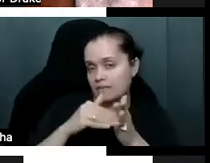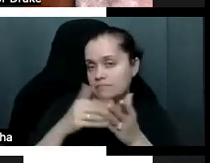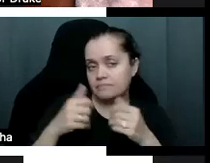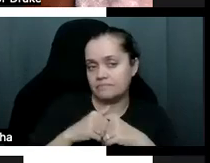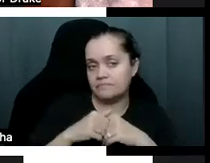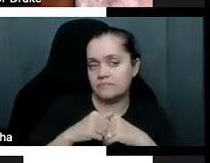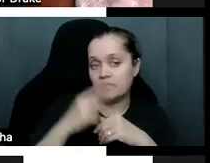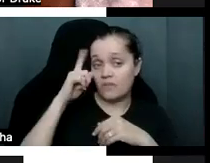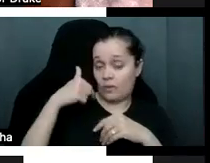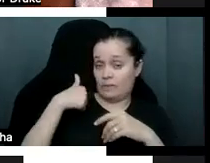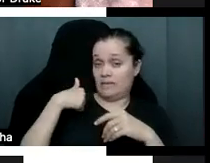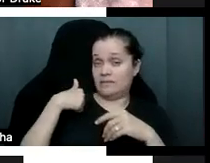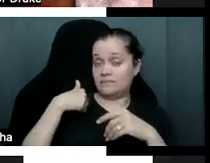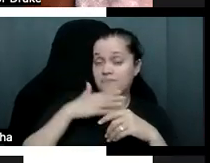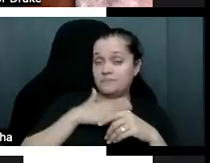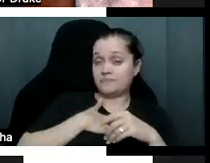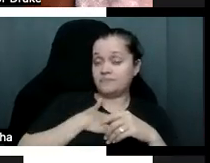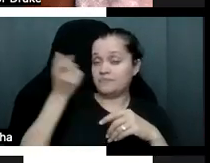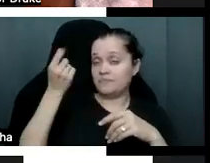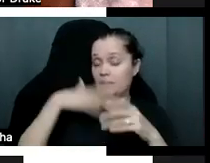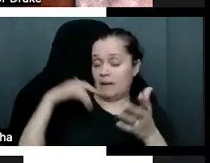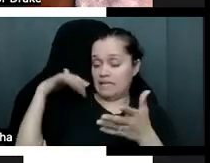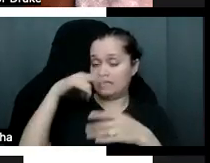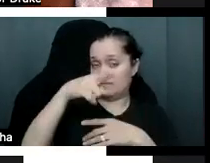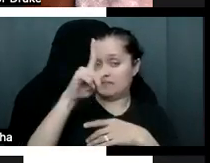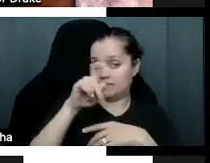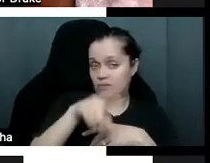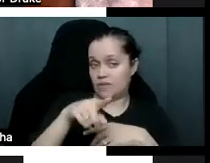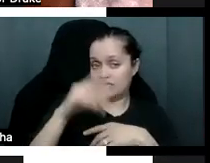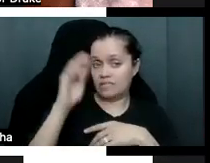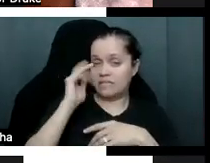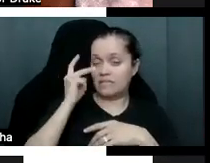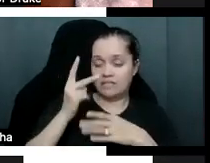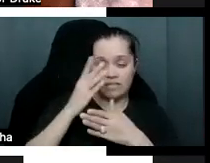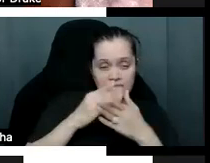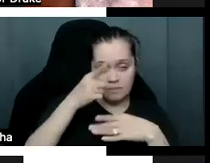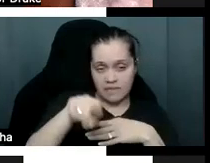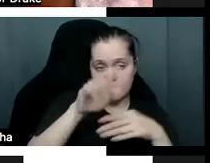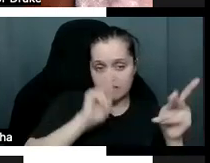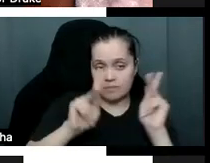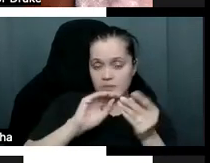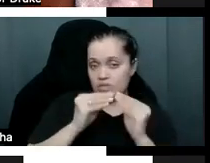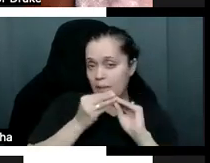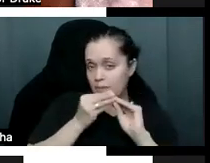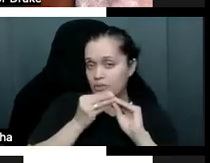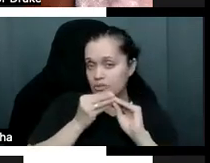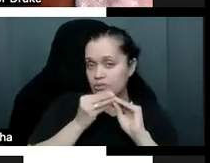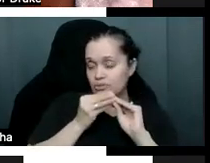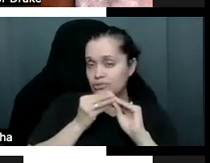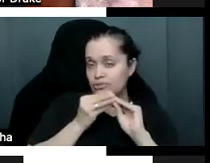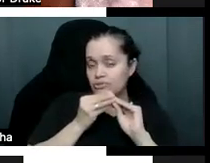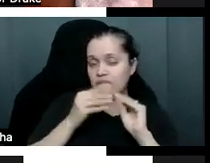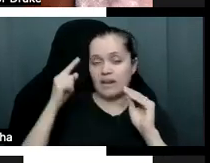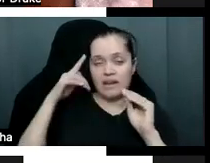To me, my reading, my studying of this question, looking at some of these people's numbers, I